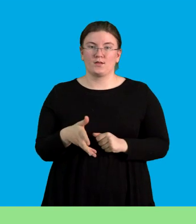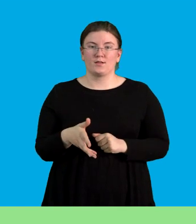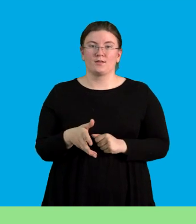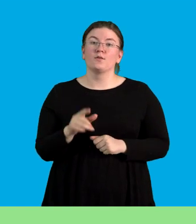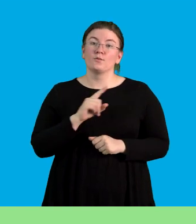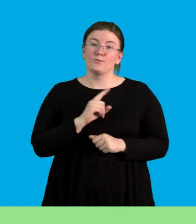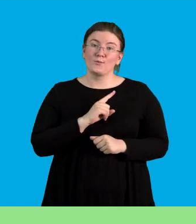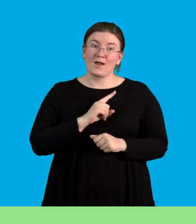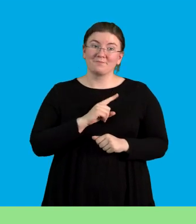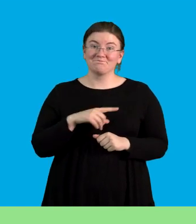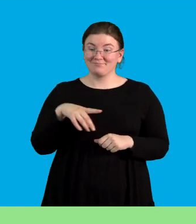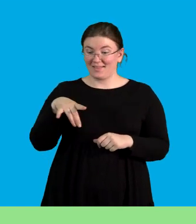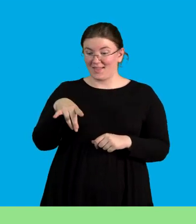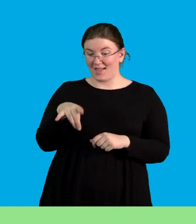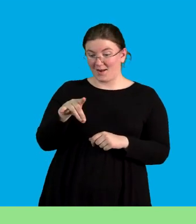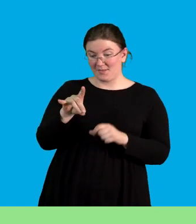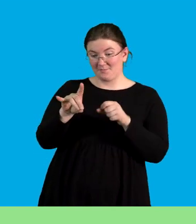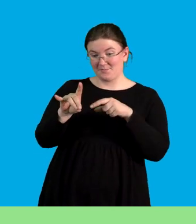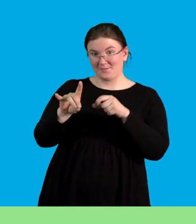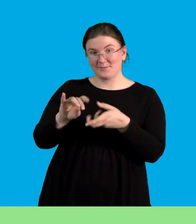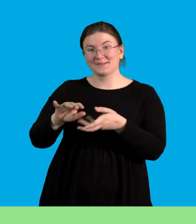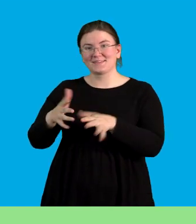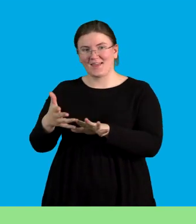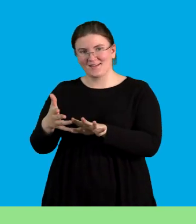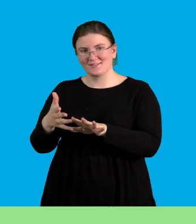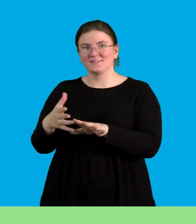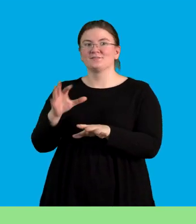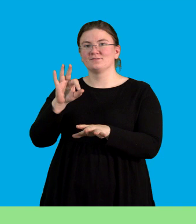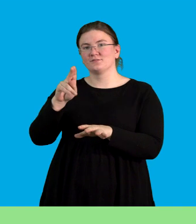release enzymes to break down dead matter.